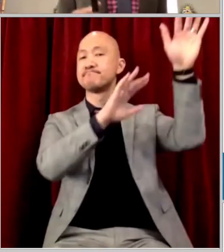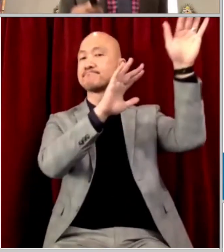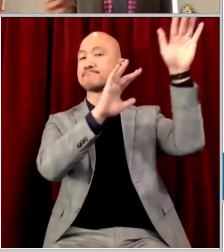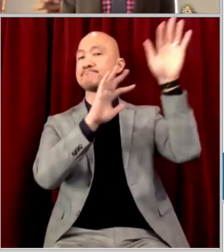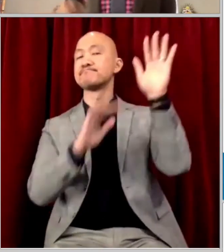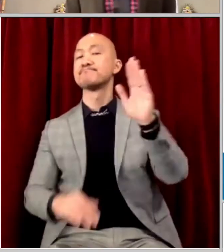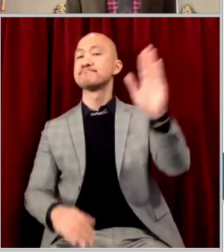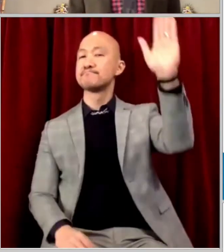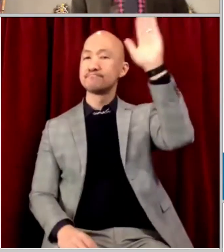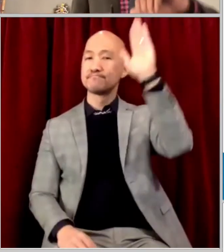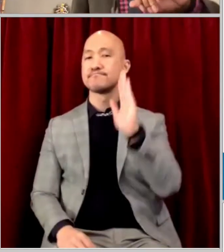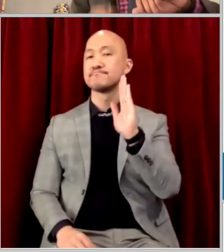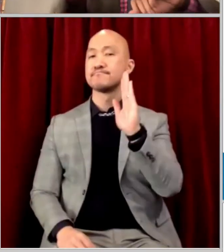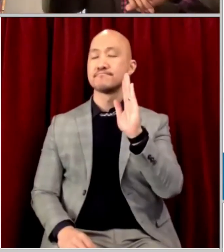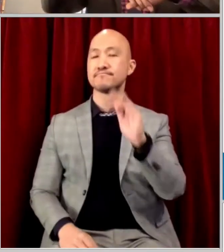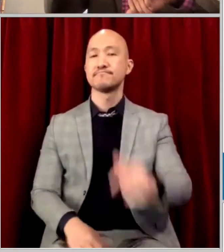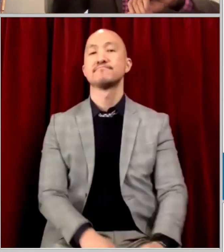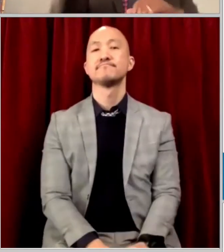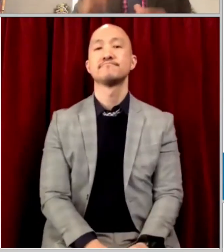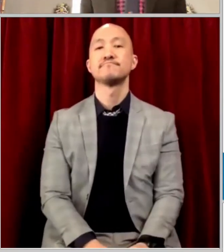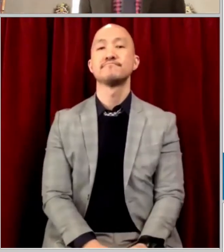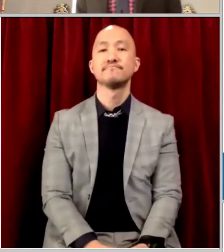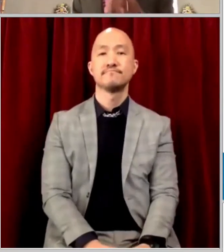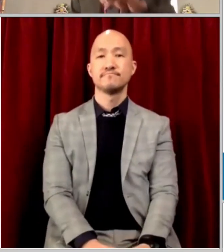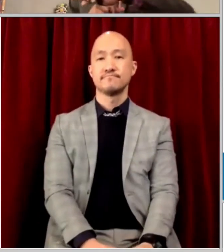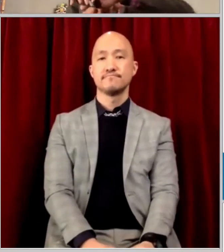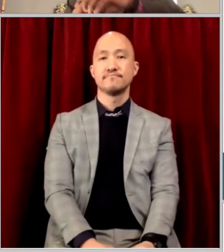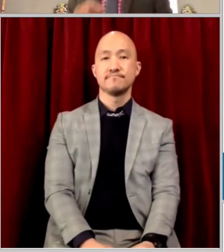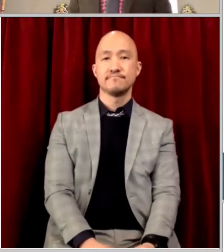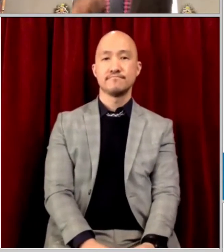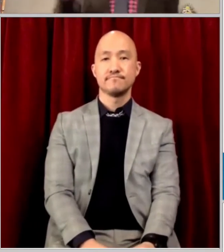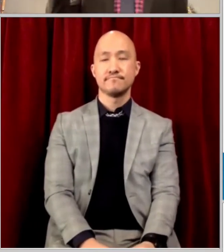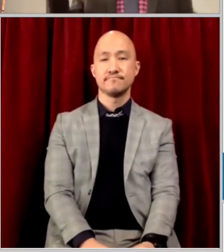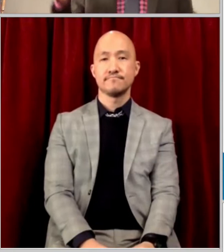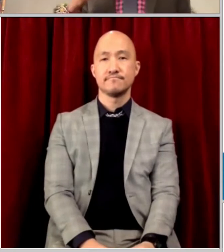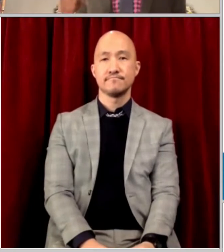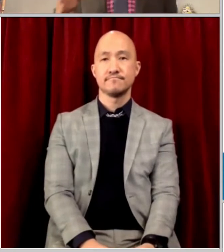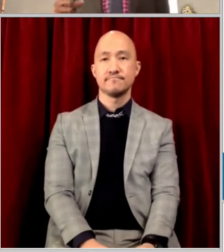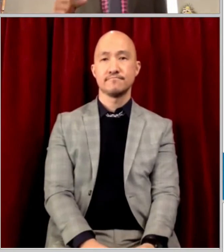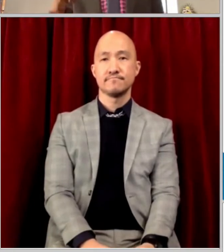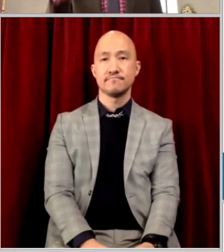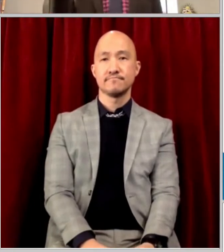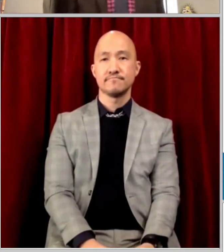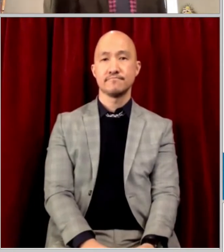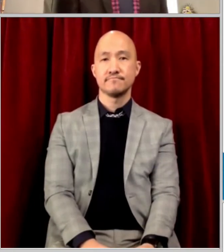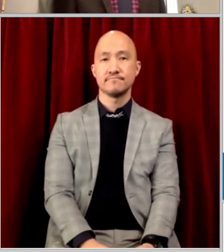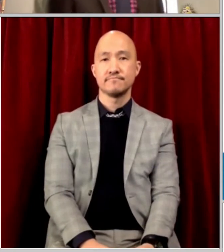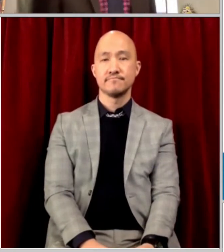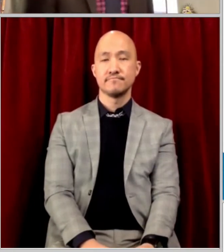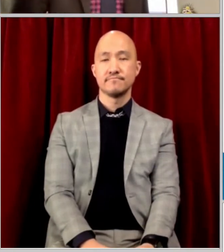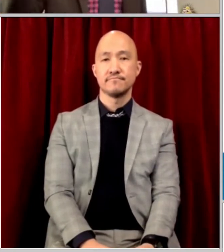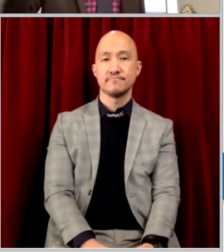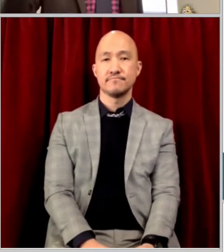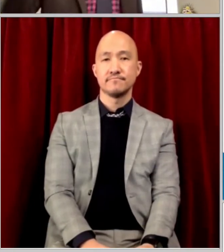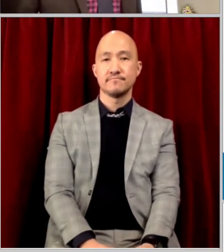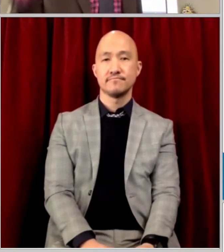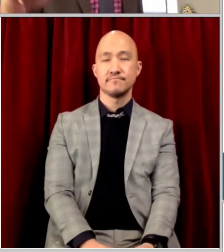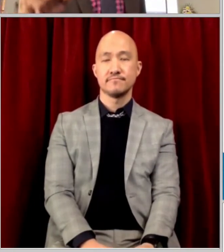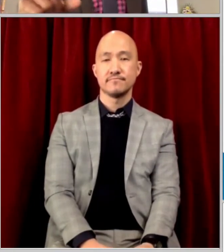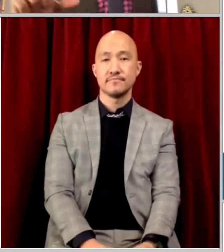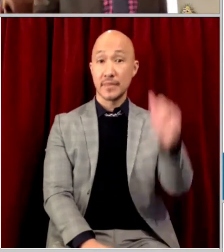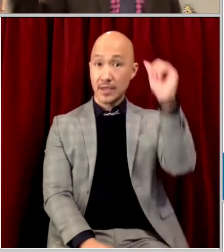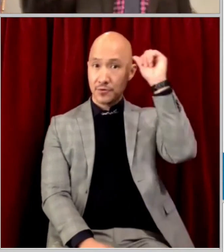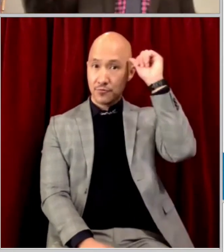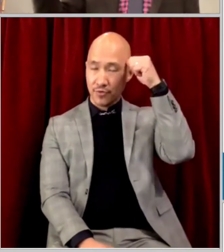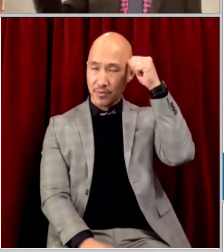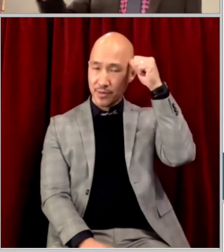I remember another scene, and you're going to have to hold me accountable, whoever's keeping time, because I think I might be going over today. But I remember